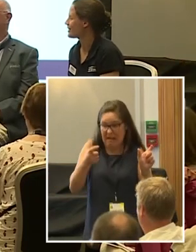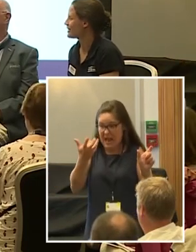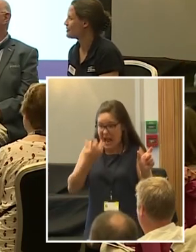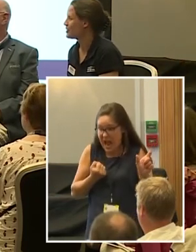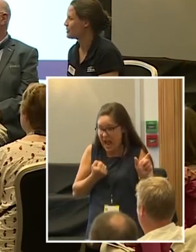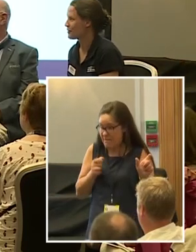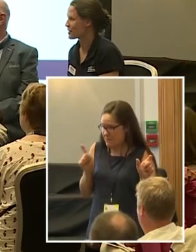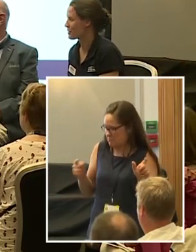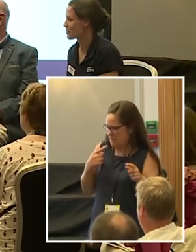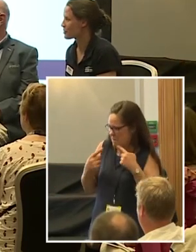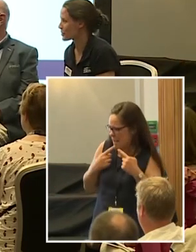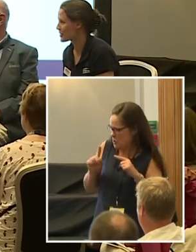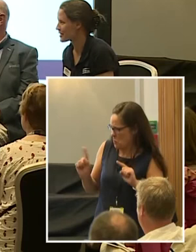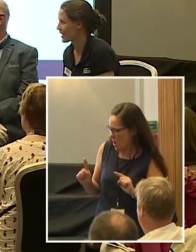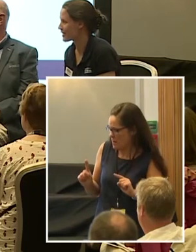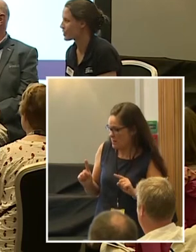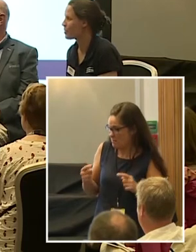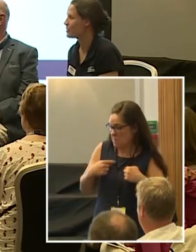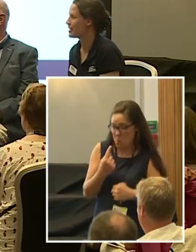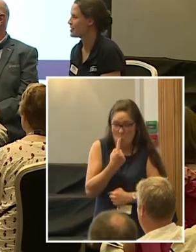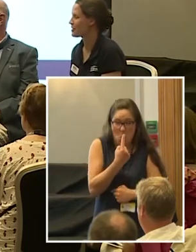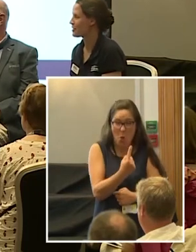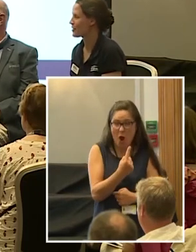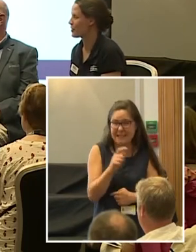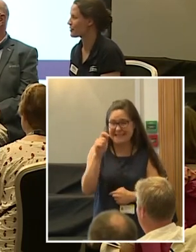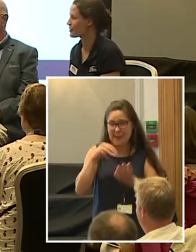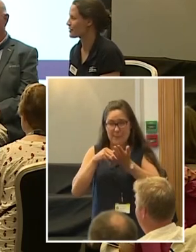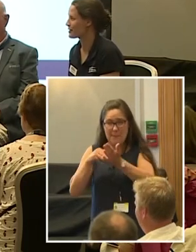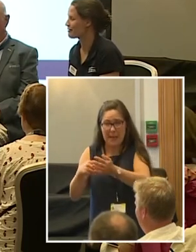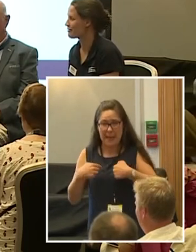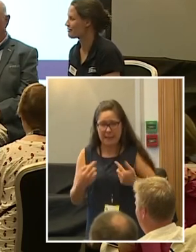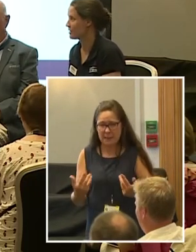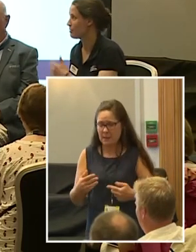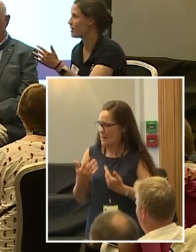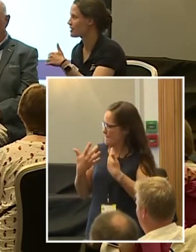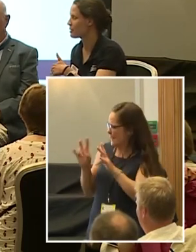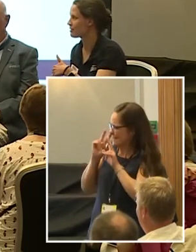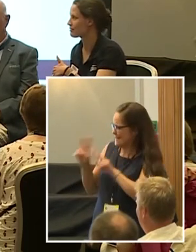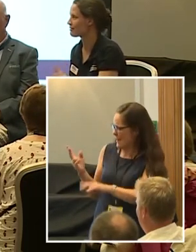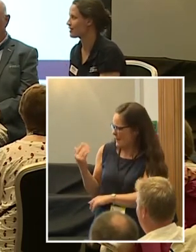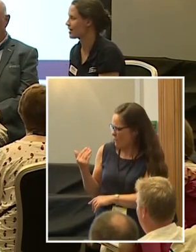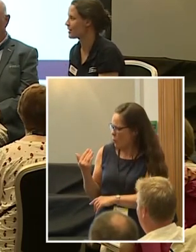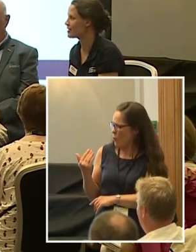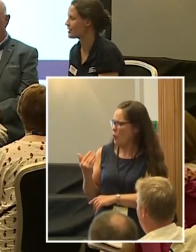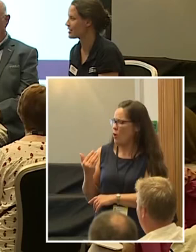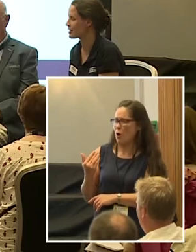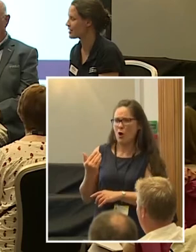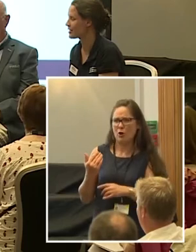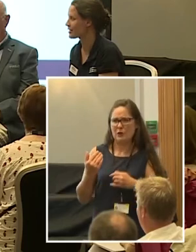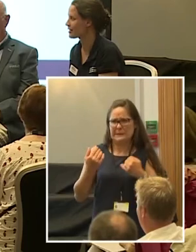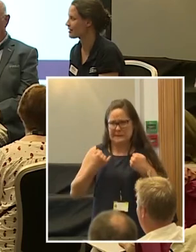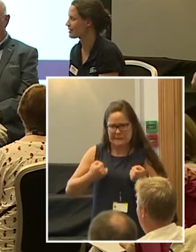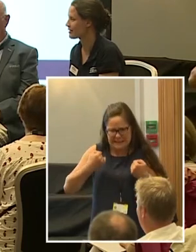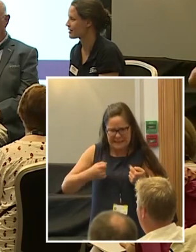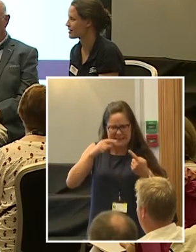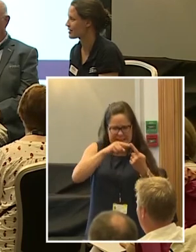Mital, have you ever come across that combination of you know, multiple underlying genetic